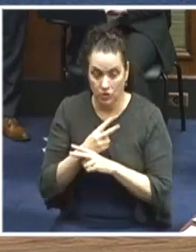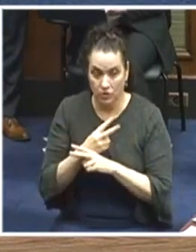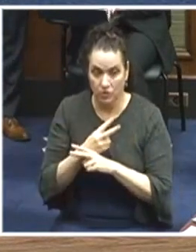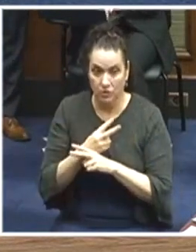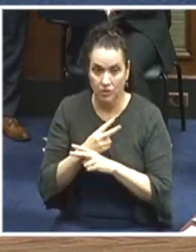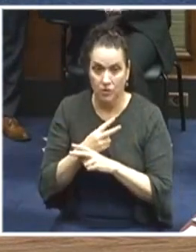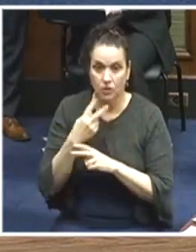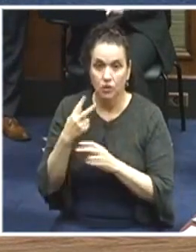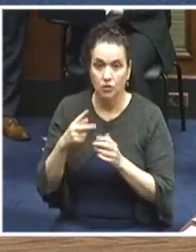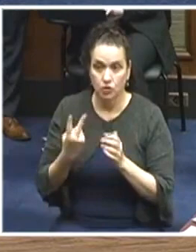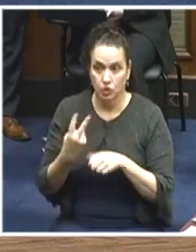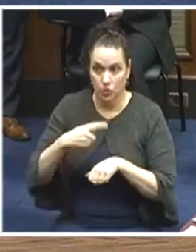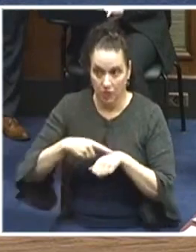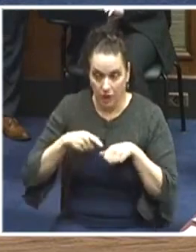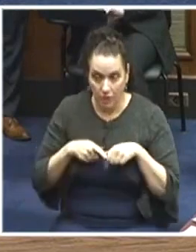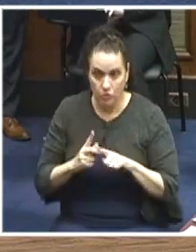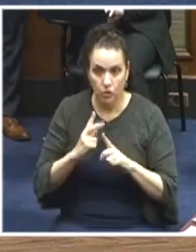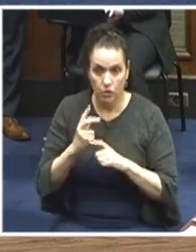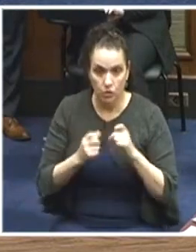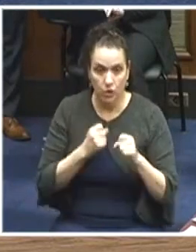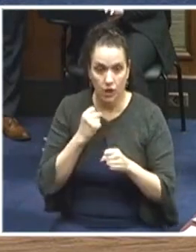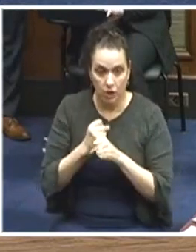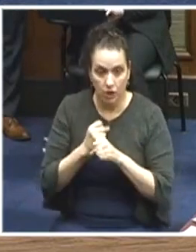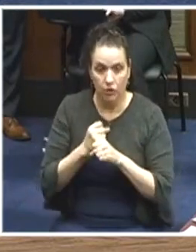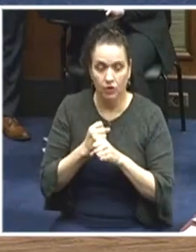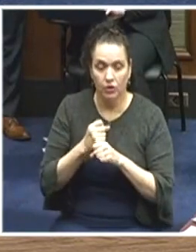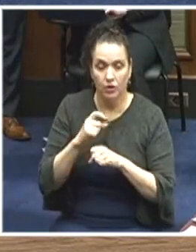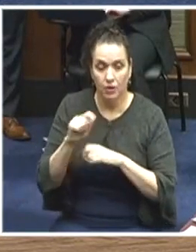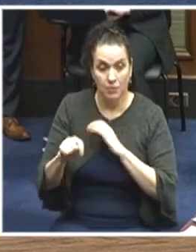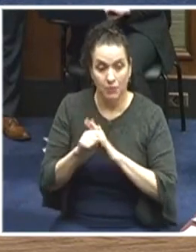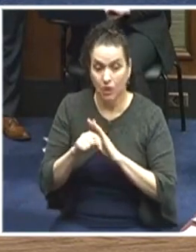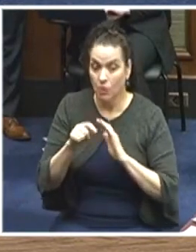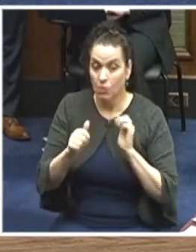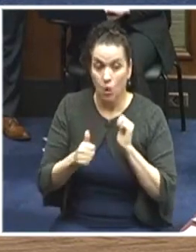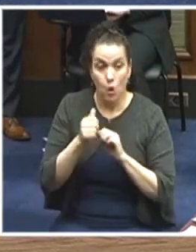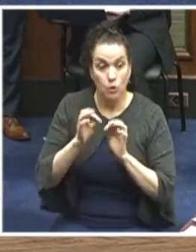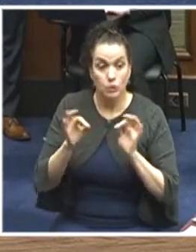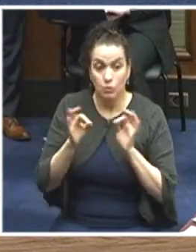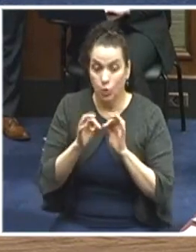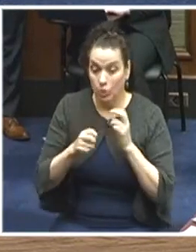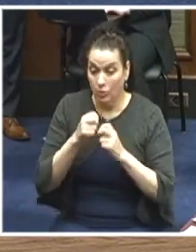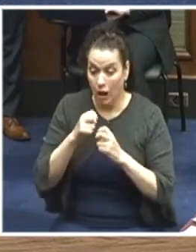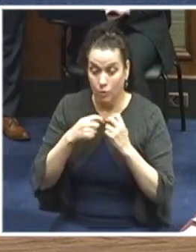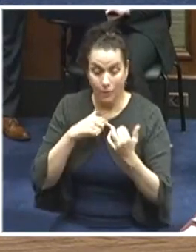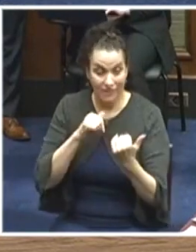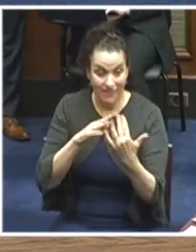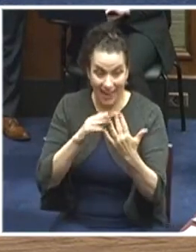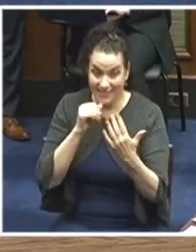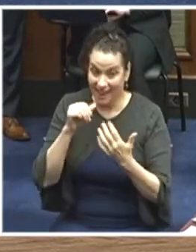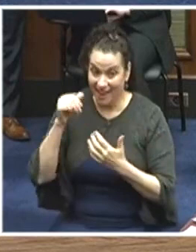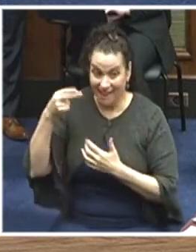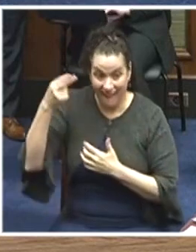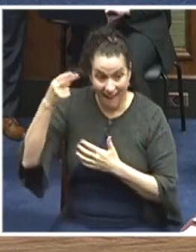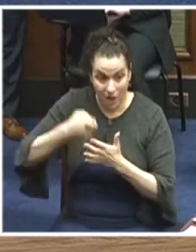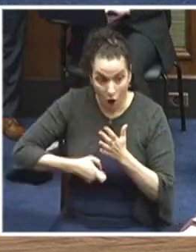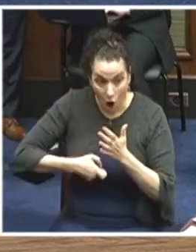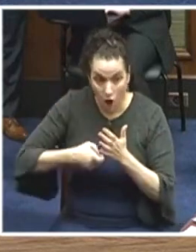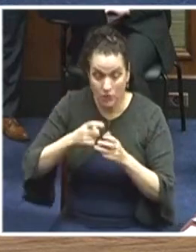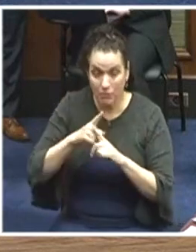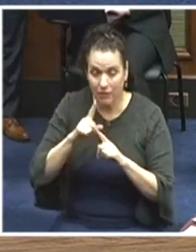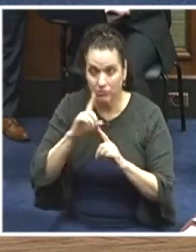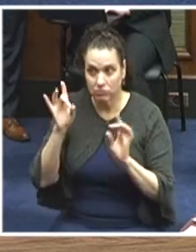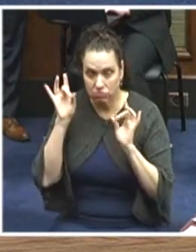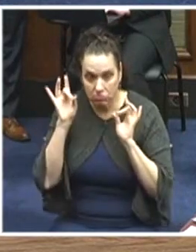Twice in a 3-year period, the most important problem that we faced wasn't high costs, as bad as they were, but the terrifying reality that